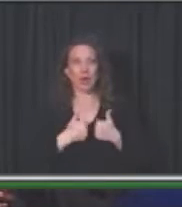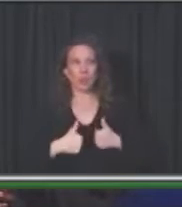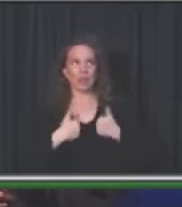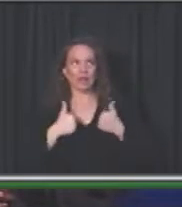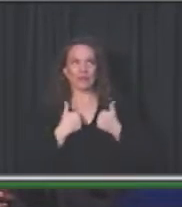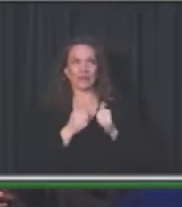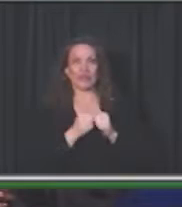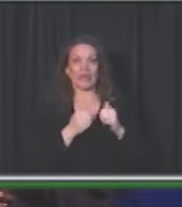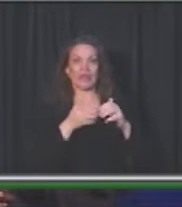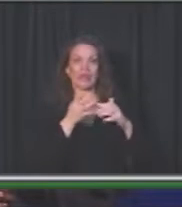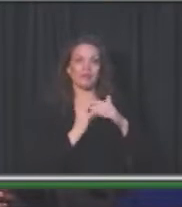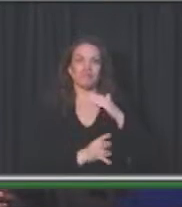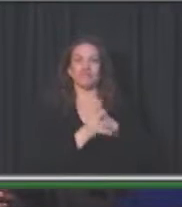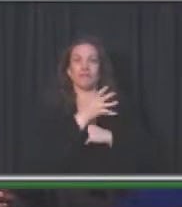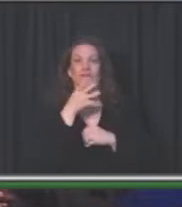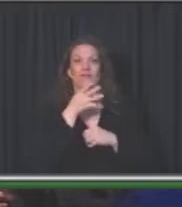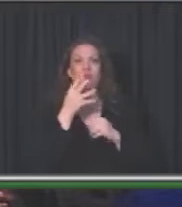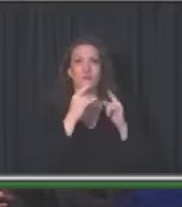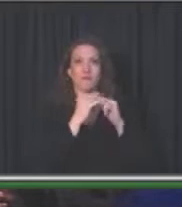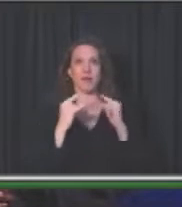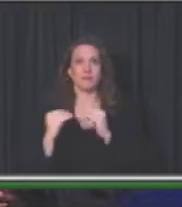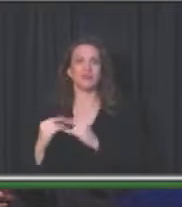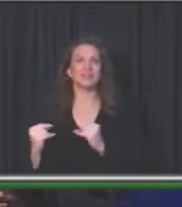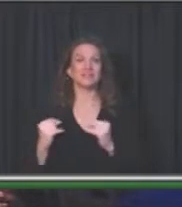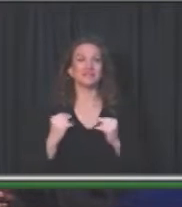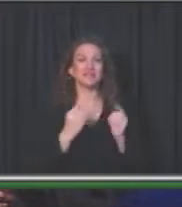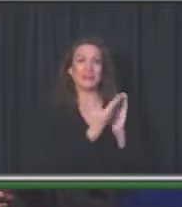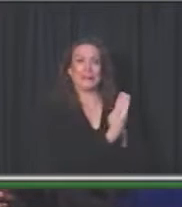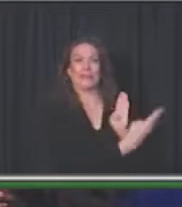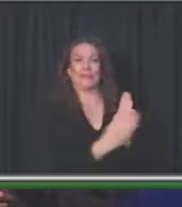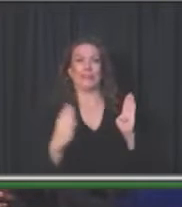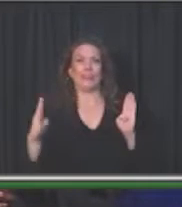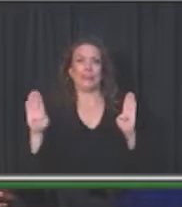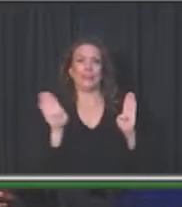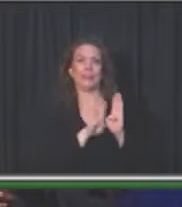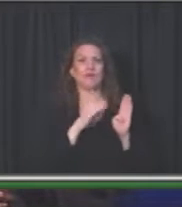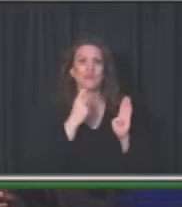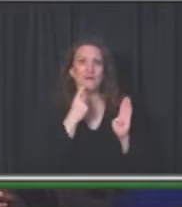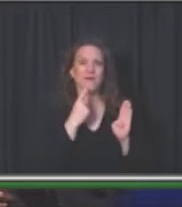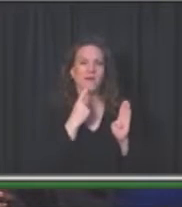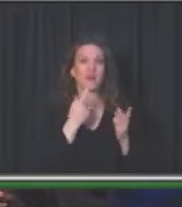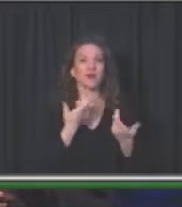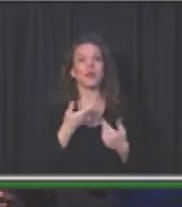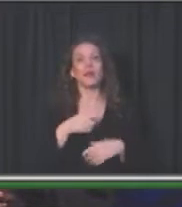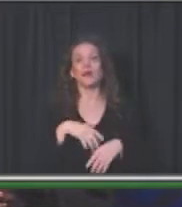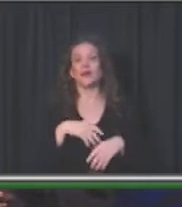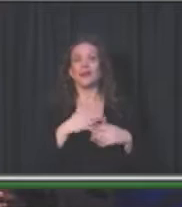concrete block buildings, to have a father